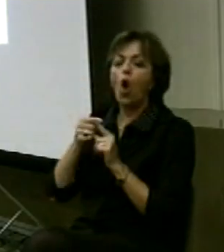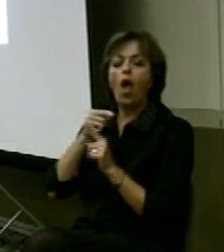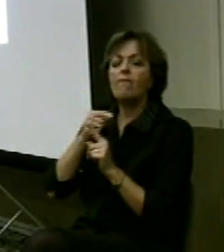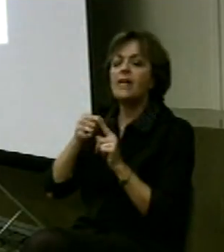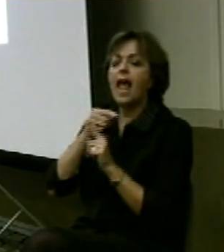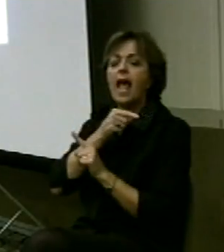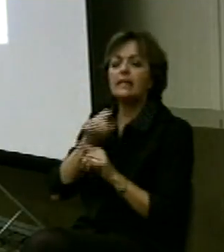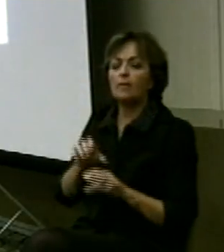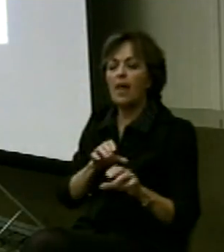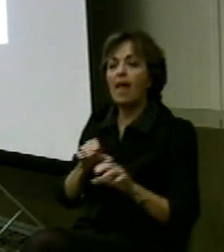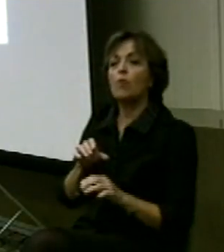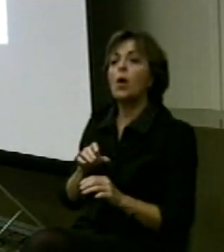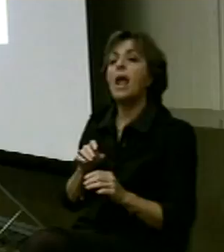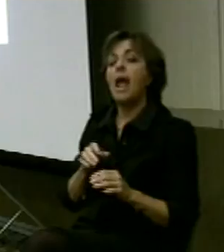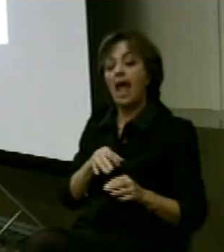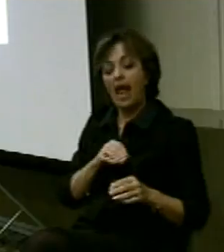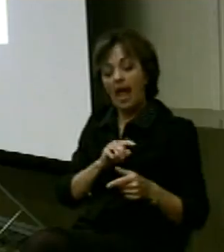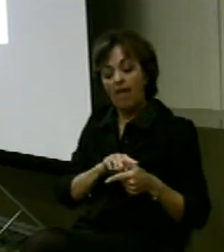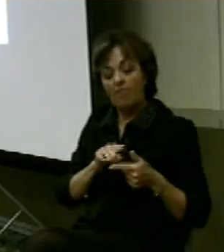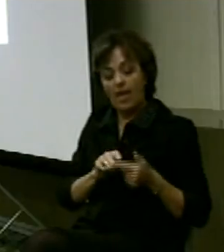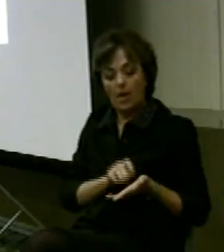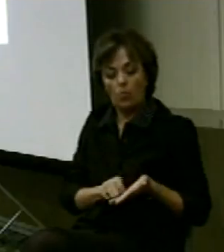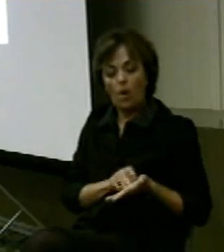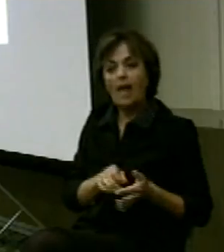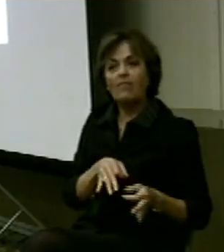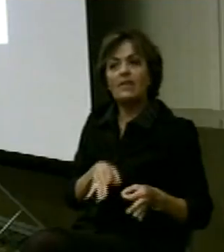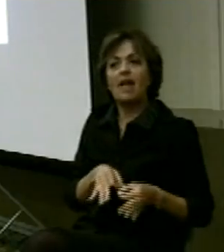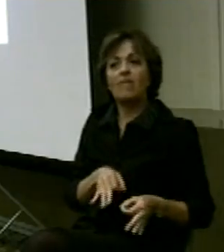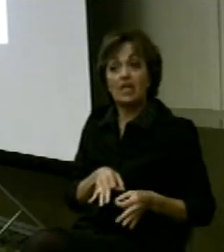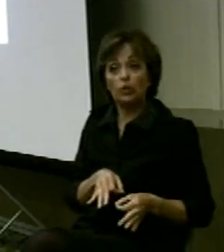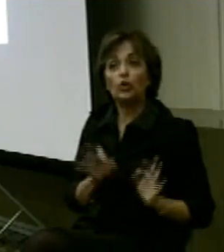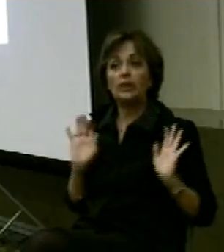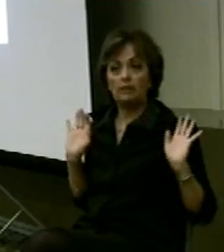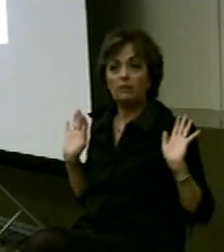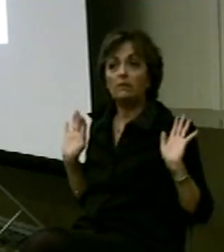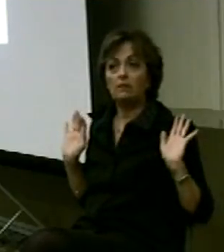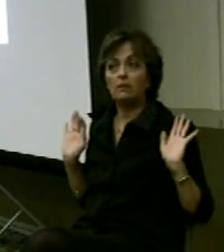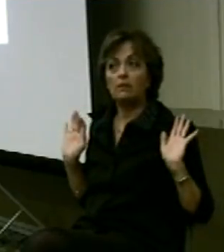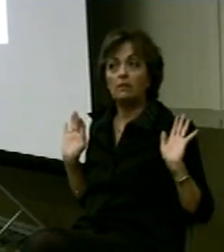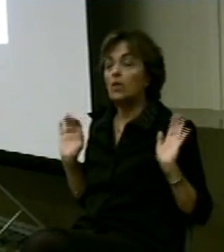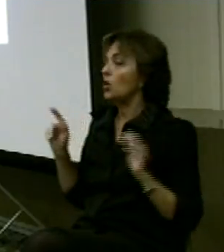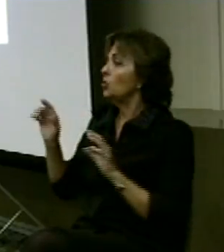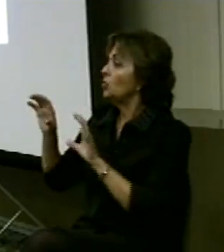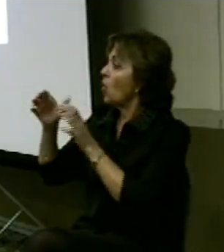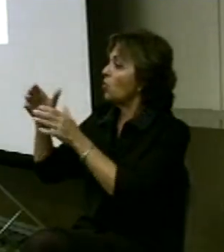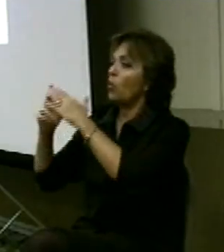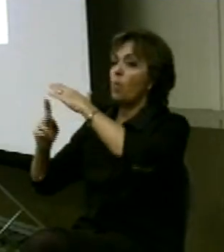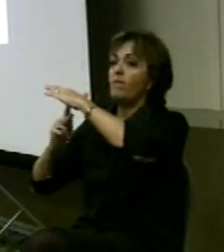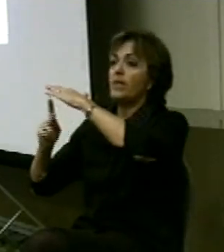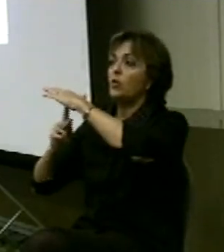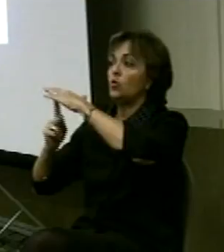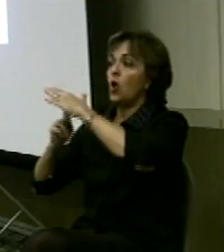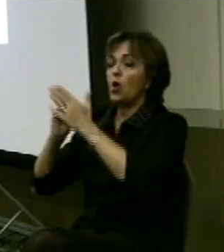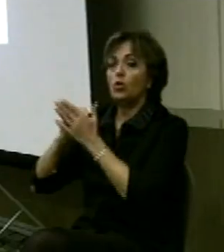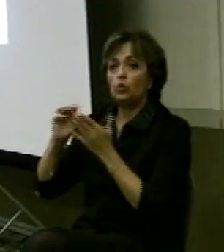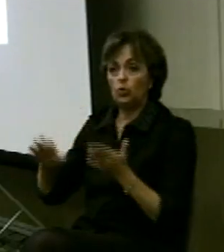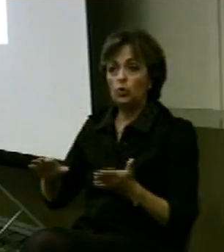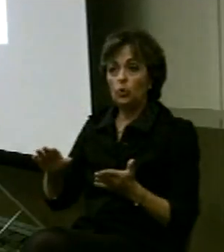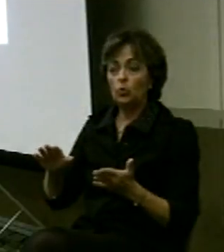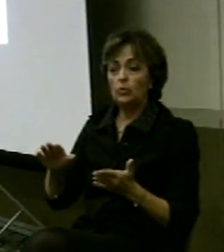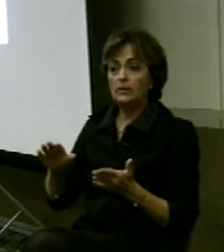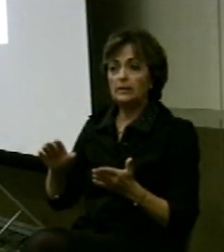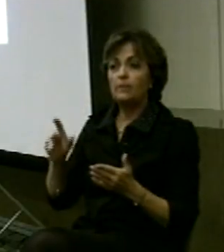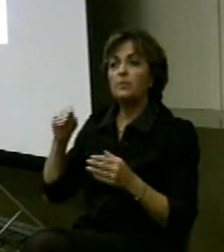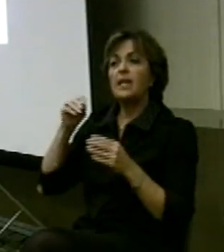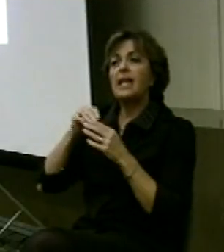whatever, and then write a definition for that. Okay, so it's going to be a group of kindergarten students, and they're